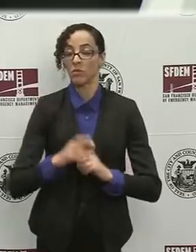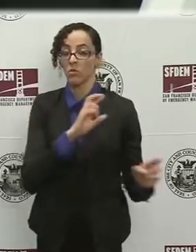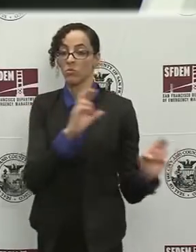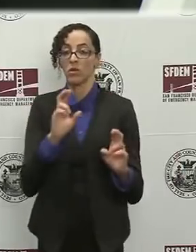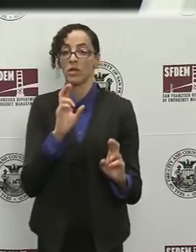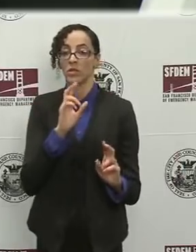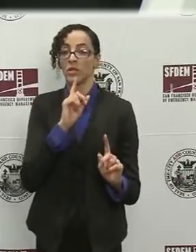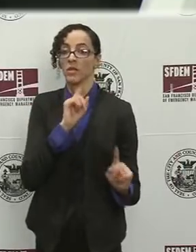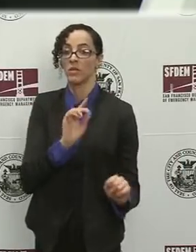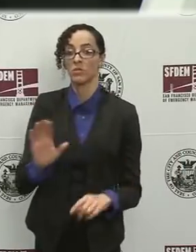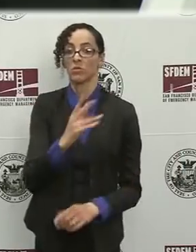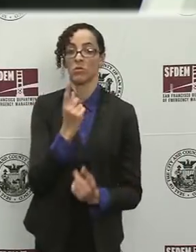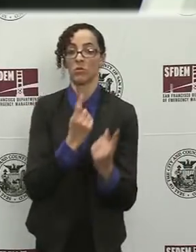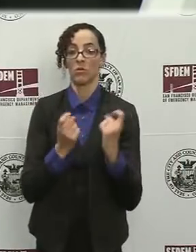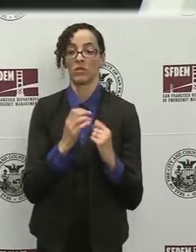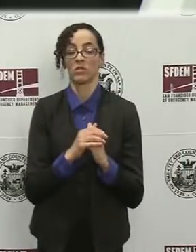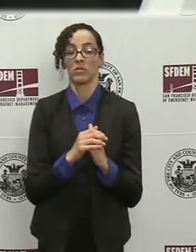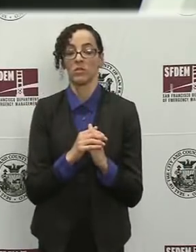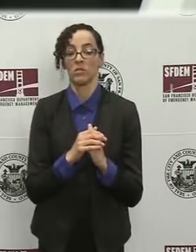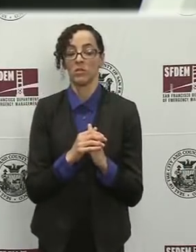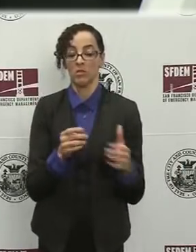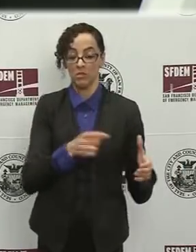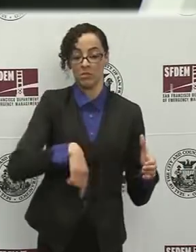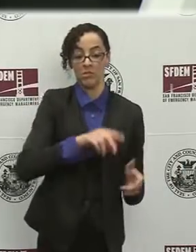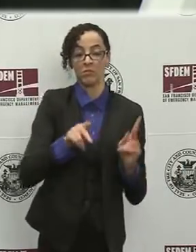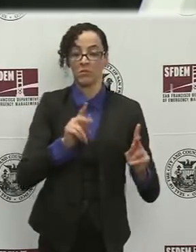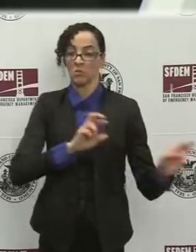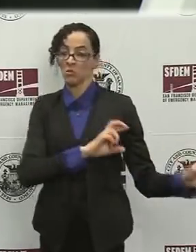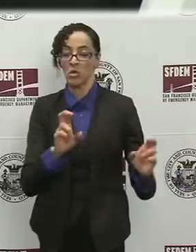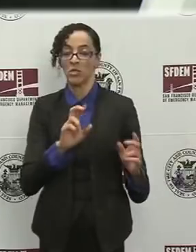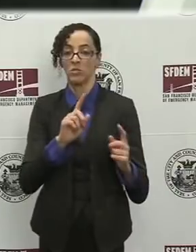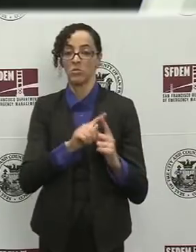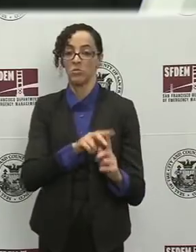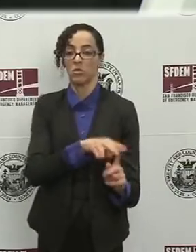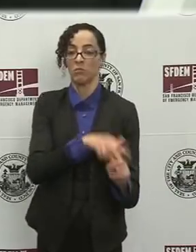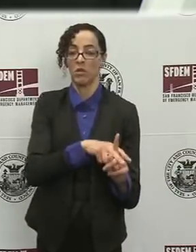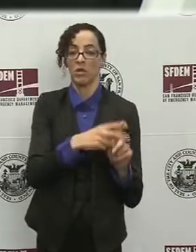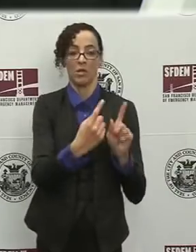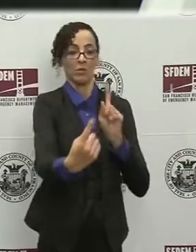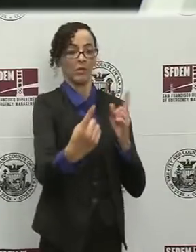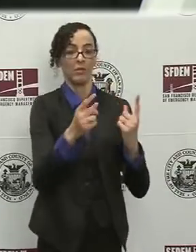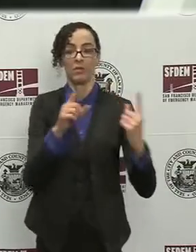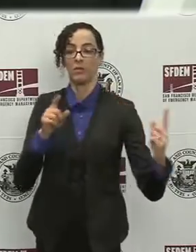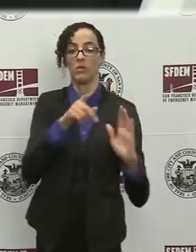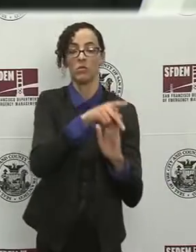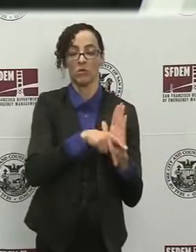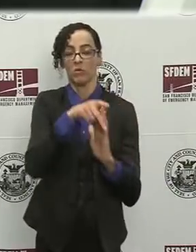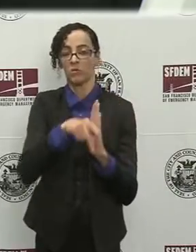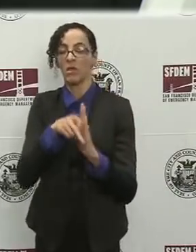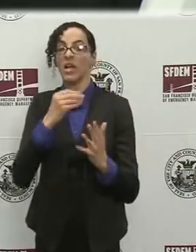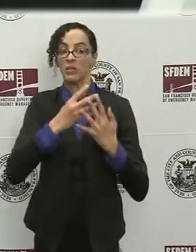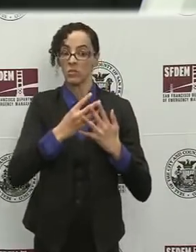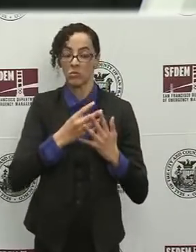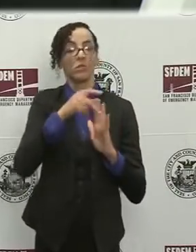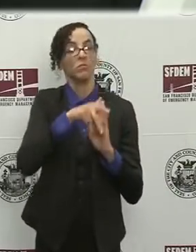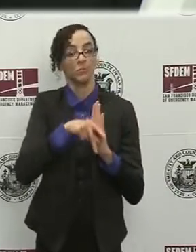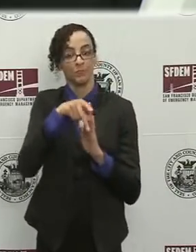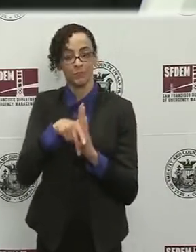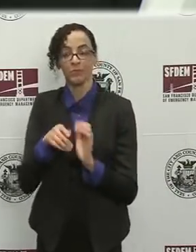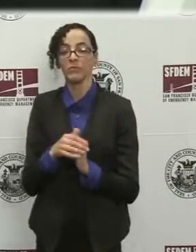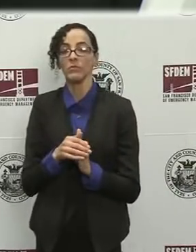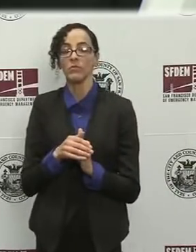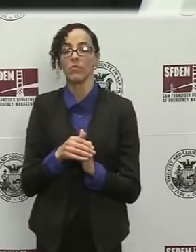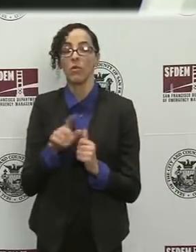social distancing protocols and implement shelter health screening protocols. As more individuals move off site, that